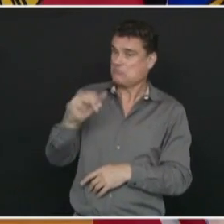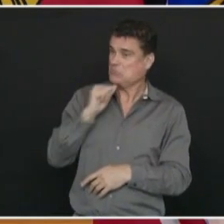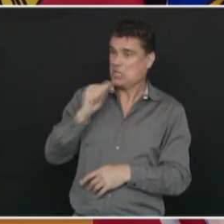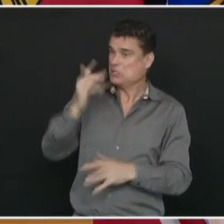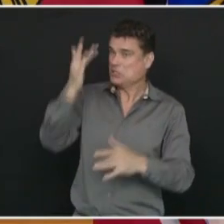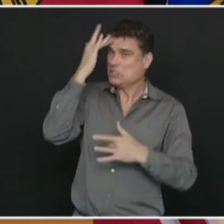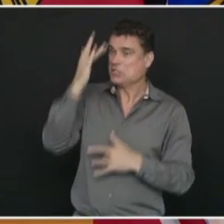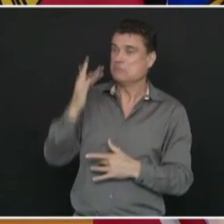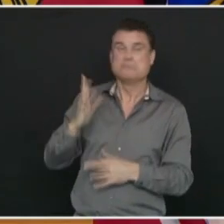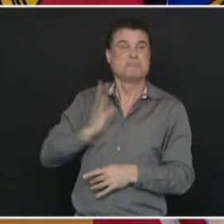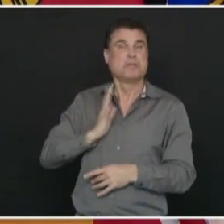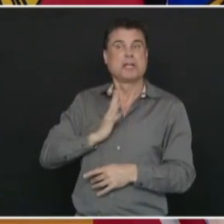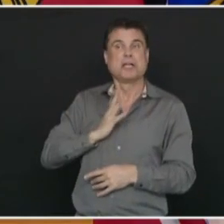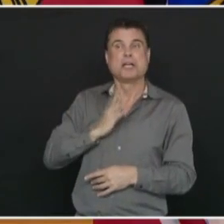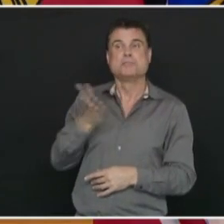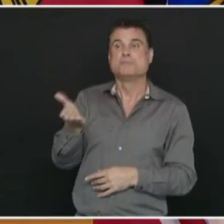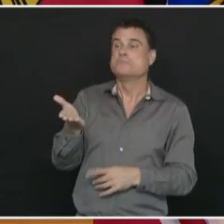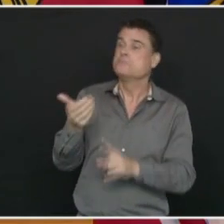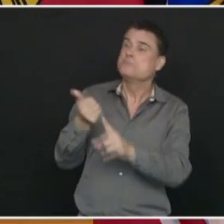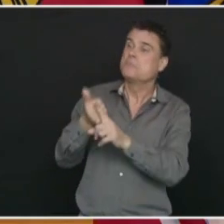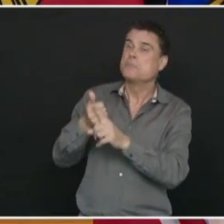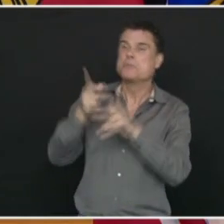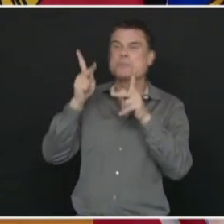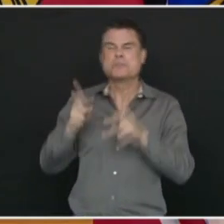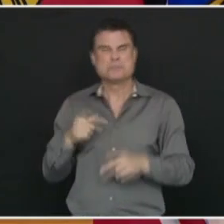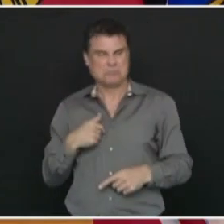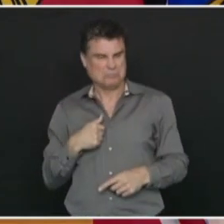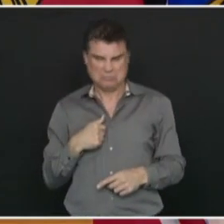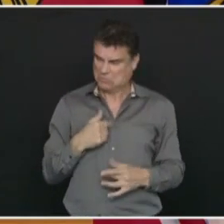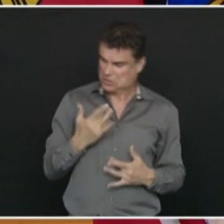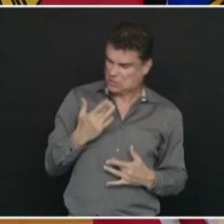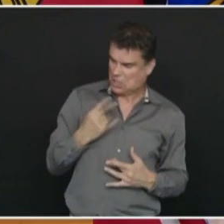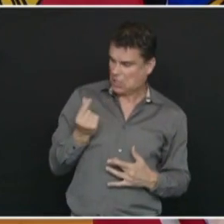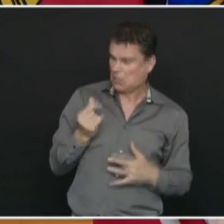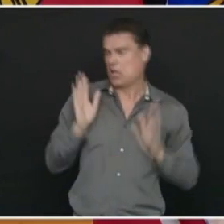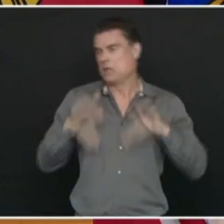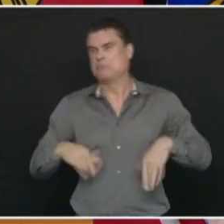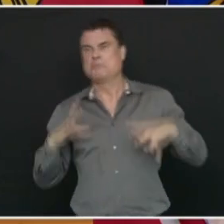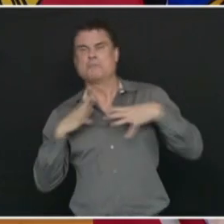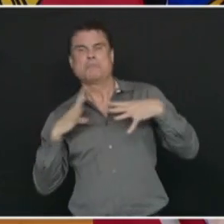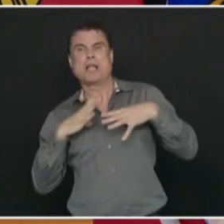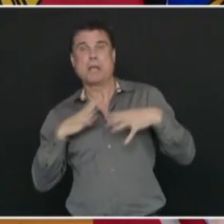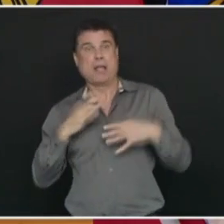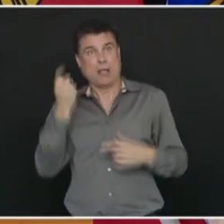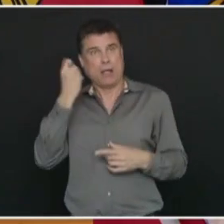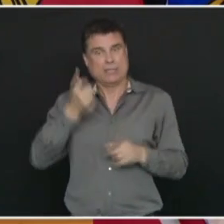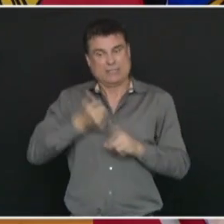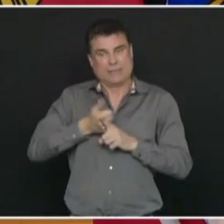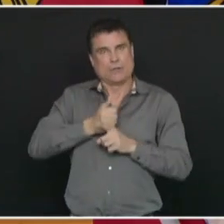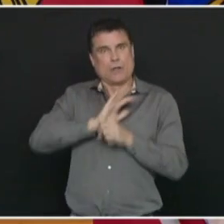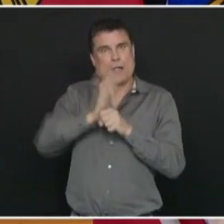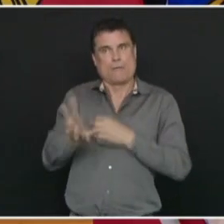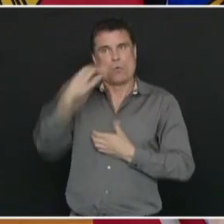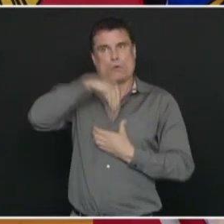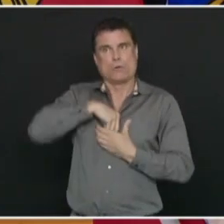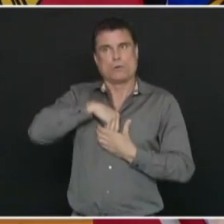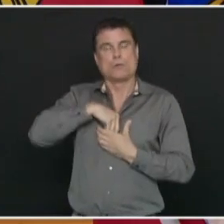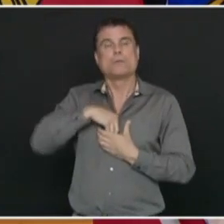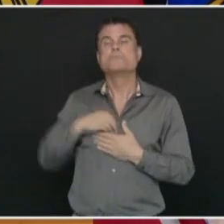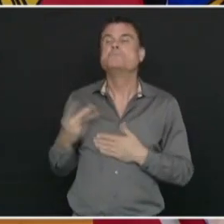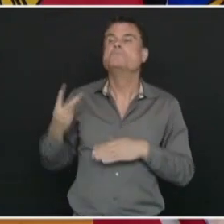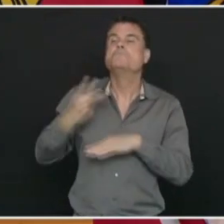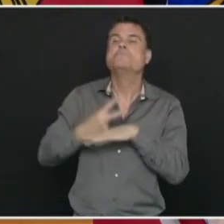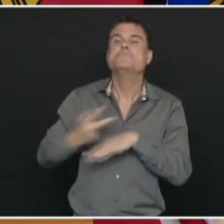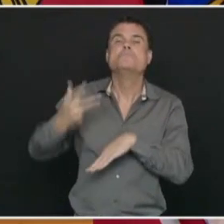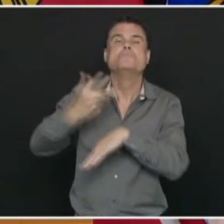Next, we have Rachel Haines, CTV. Hi, Dr. Henry. There were delays that were reported today